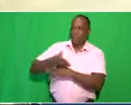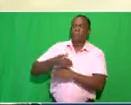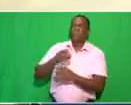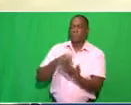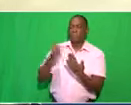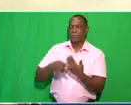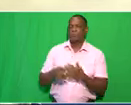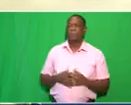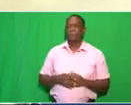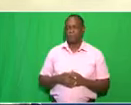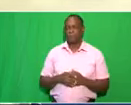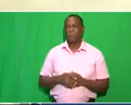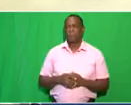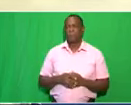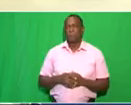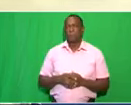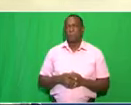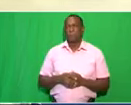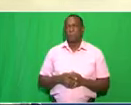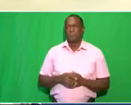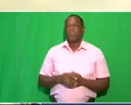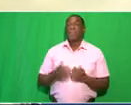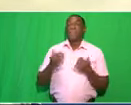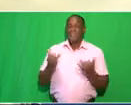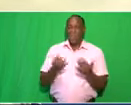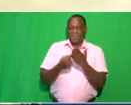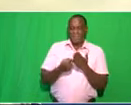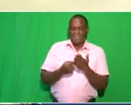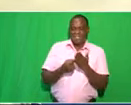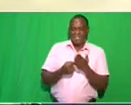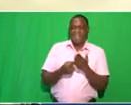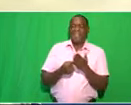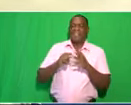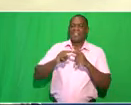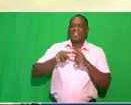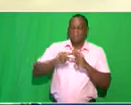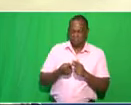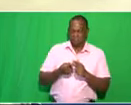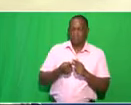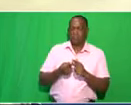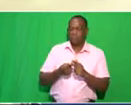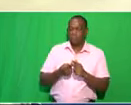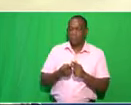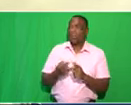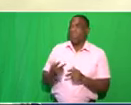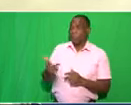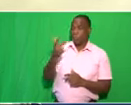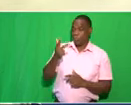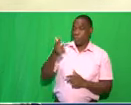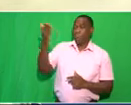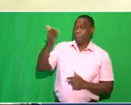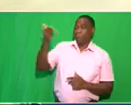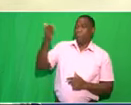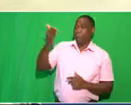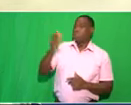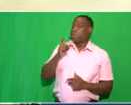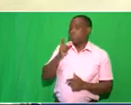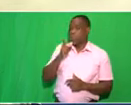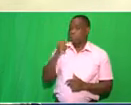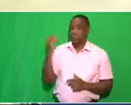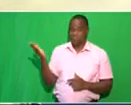delay, we begin our conversation with three dynamic speakers. We start first with Professor Jerome